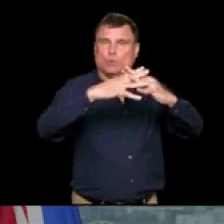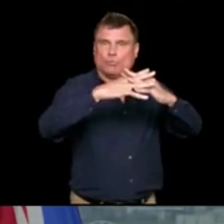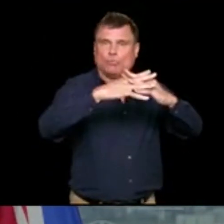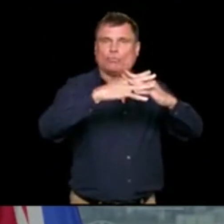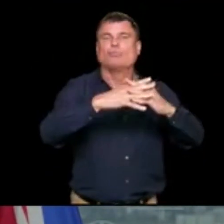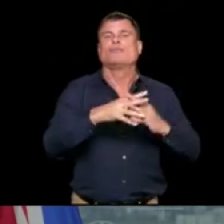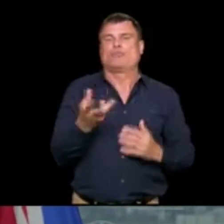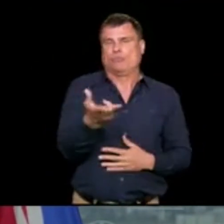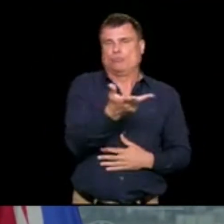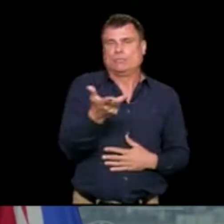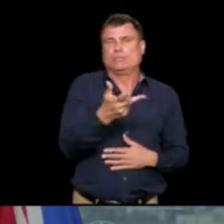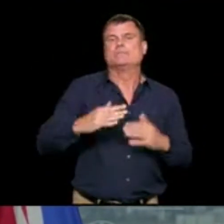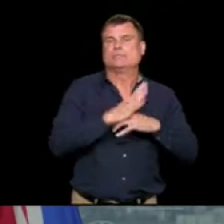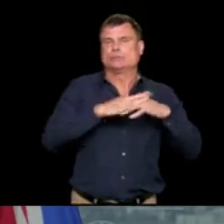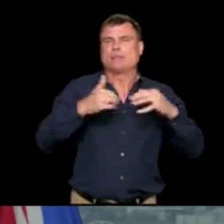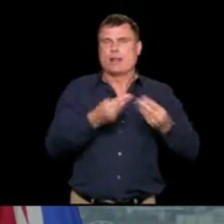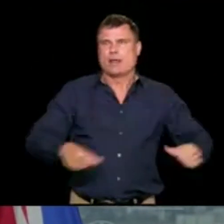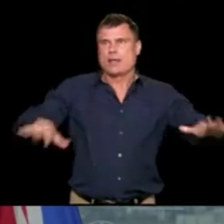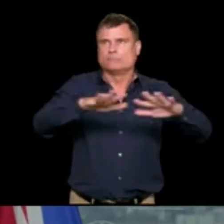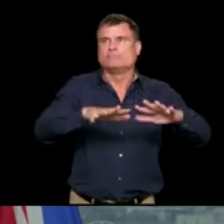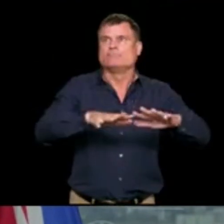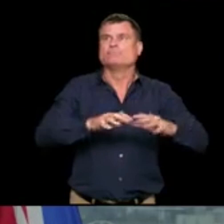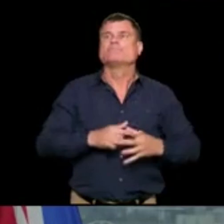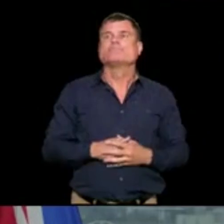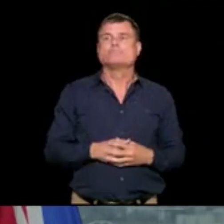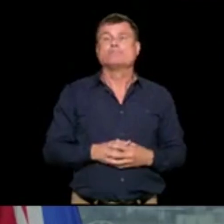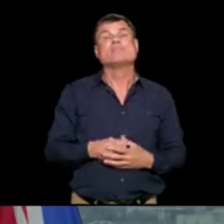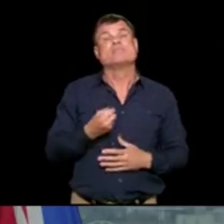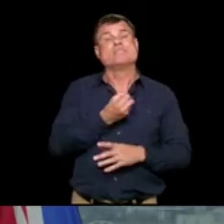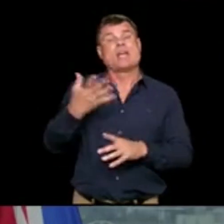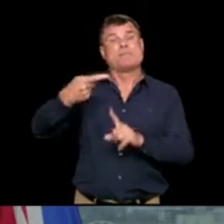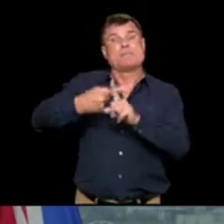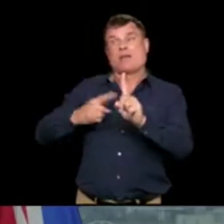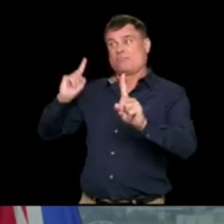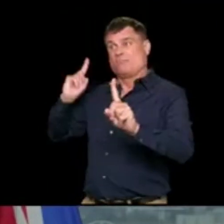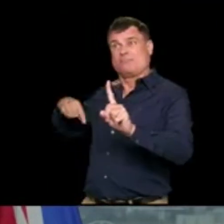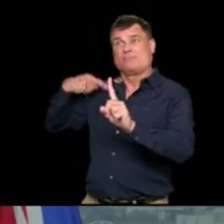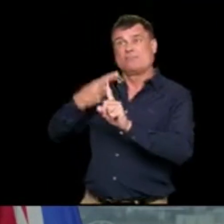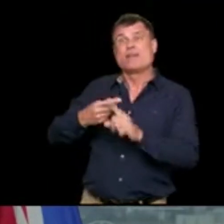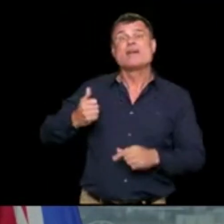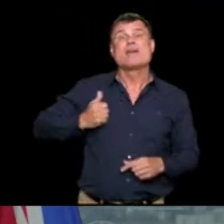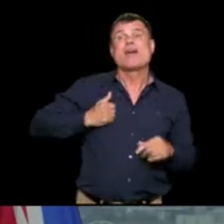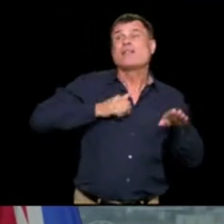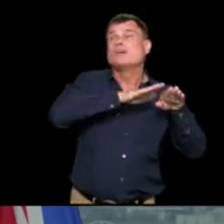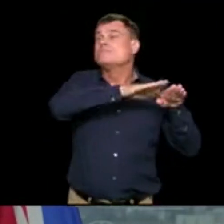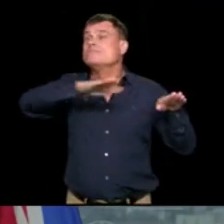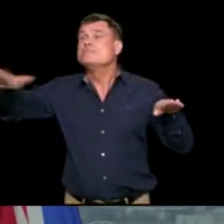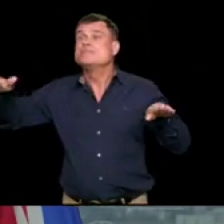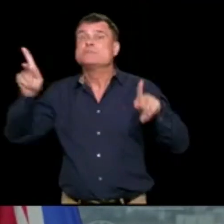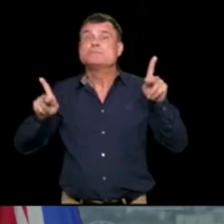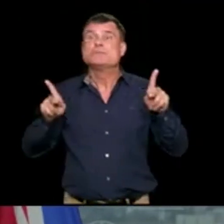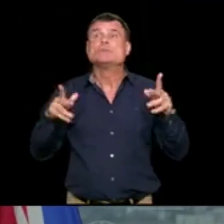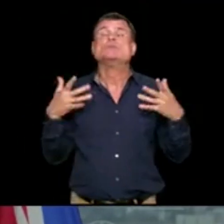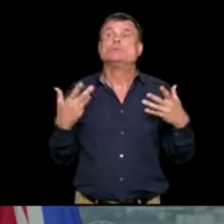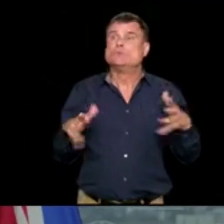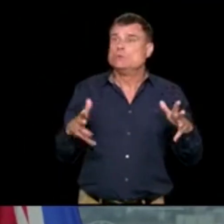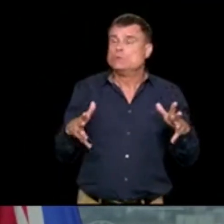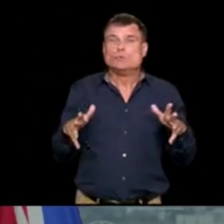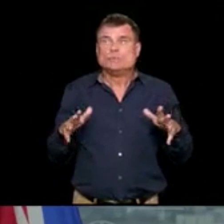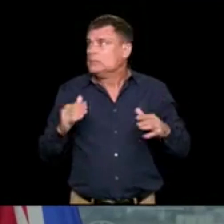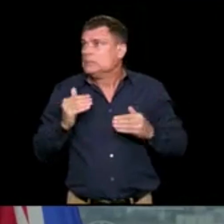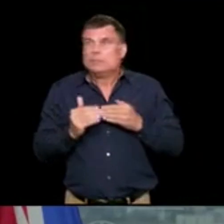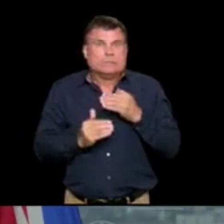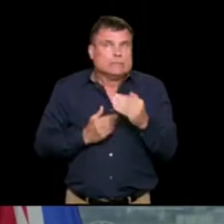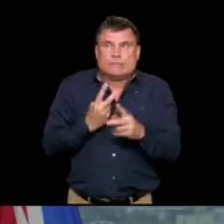Tsleil-Waututh nations. Over the past number of months, Canadians have worked in a thoughtful and a respectful manner in the fight